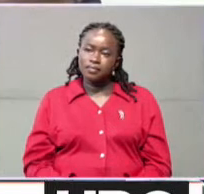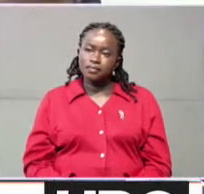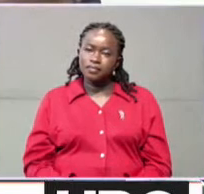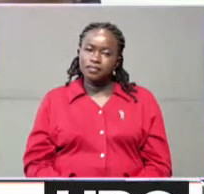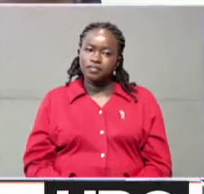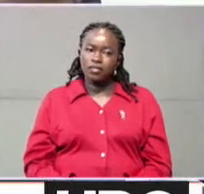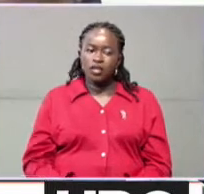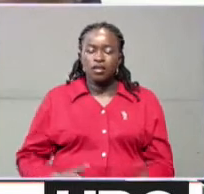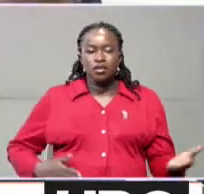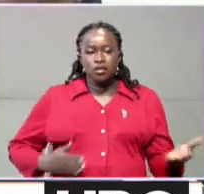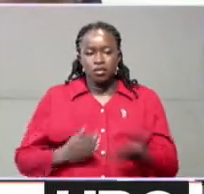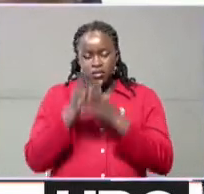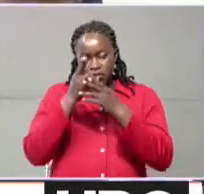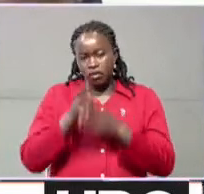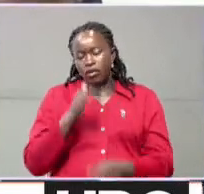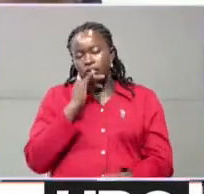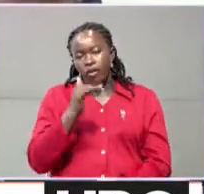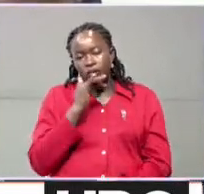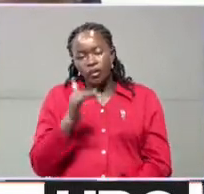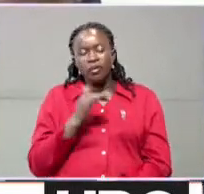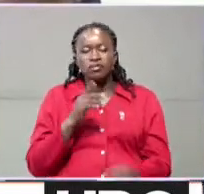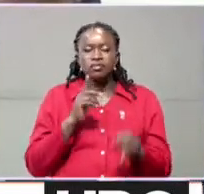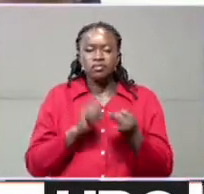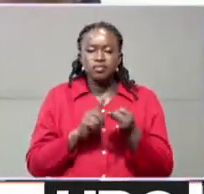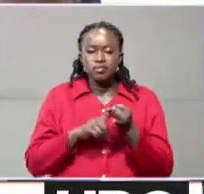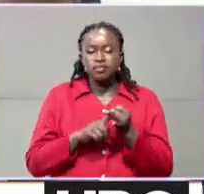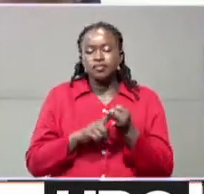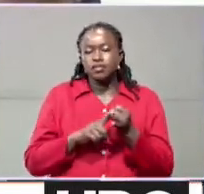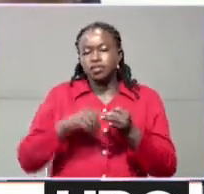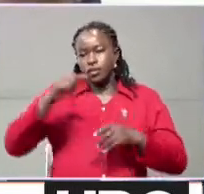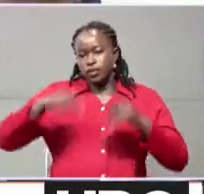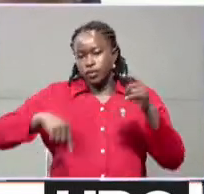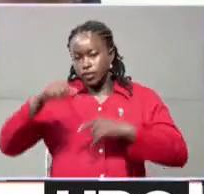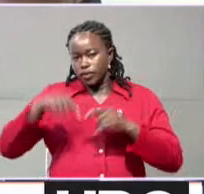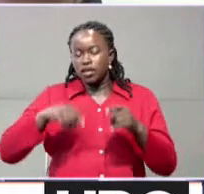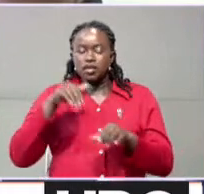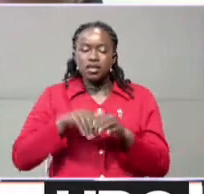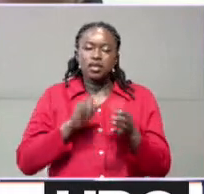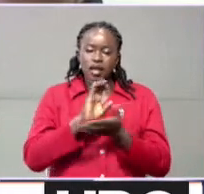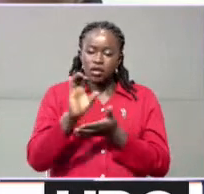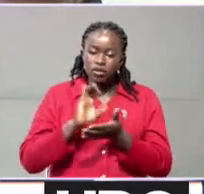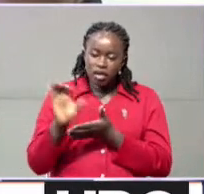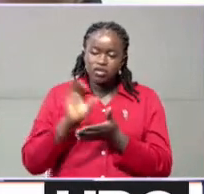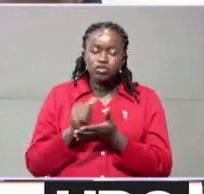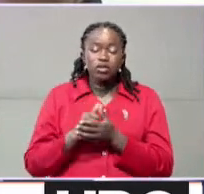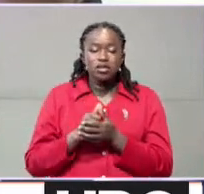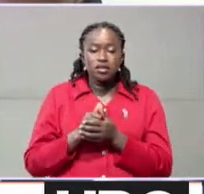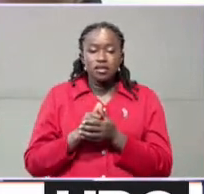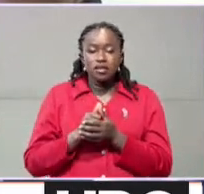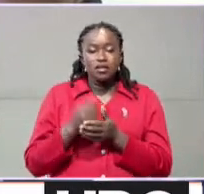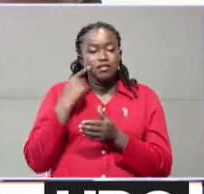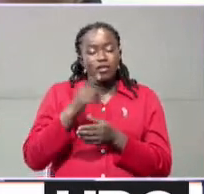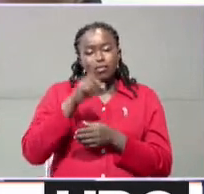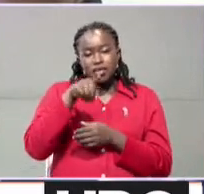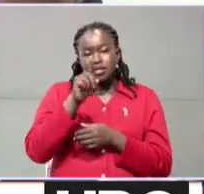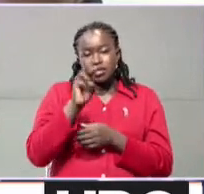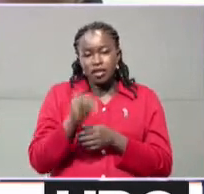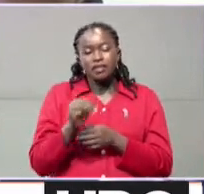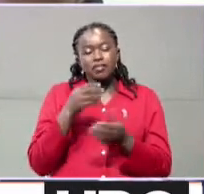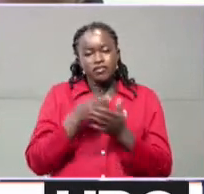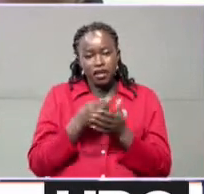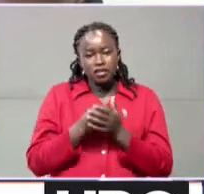writer speaker number two is inherent inequalities in the allocation formula for pdm function funds the committee